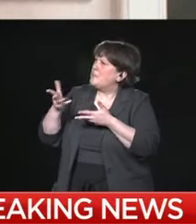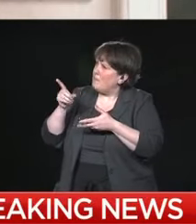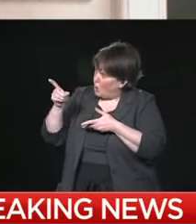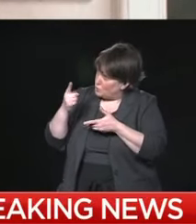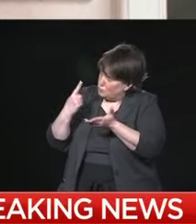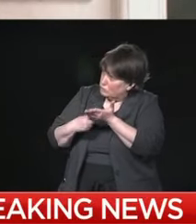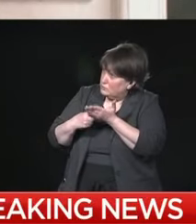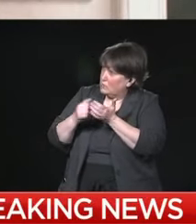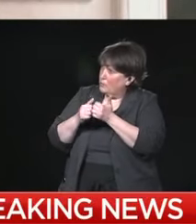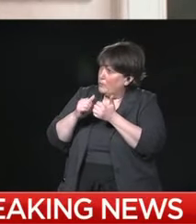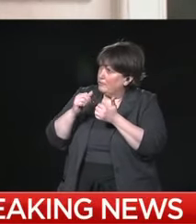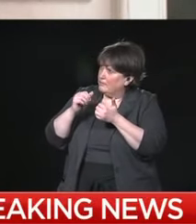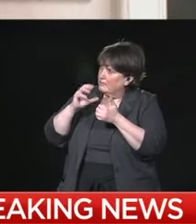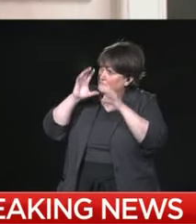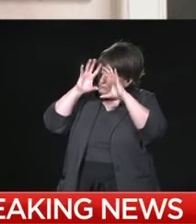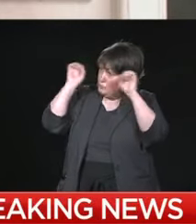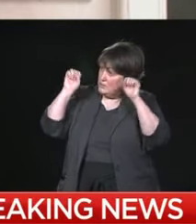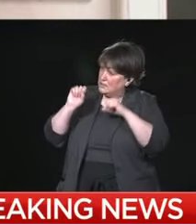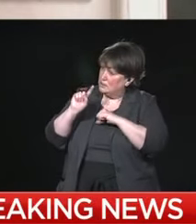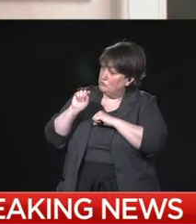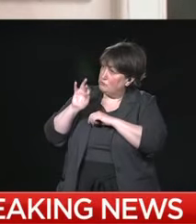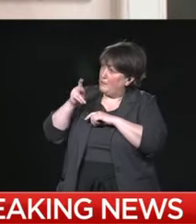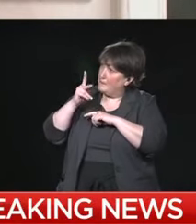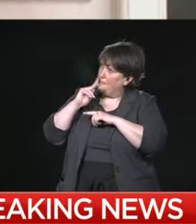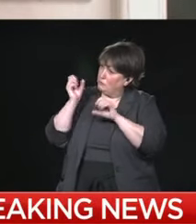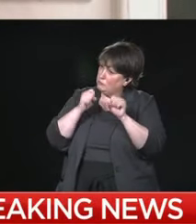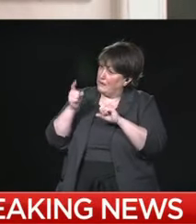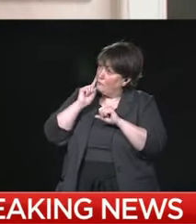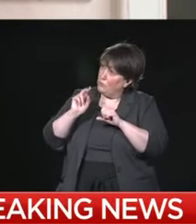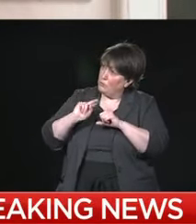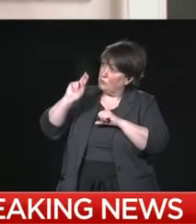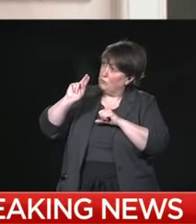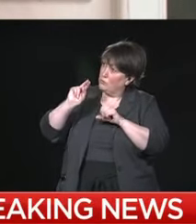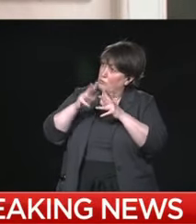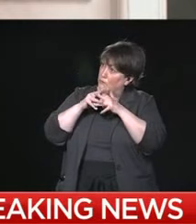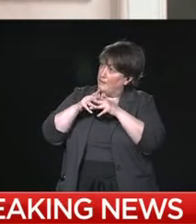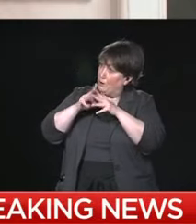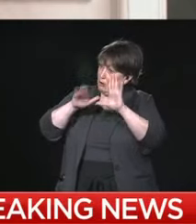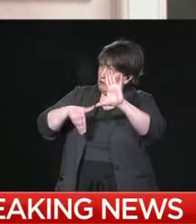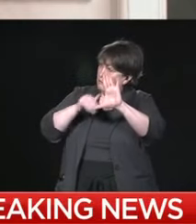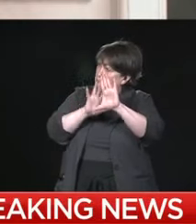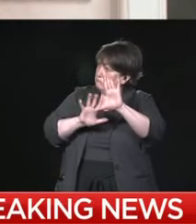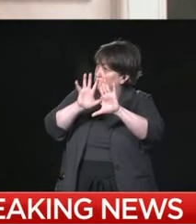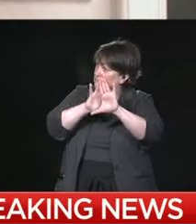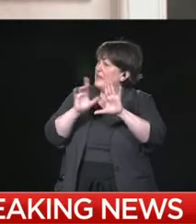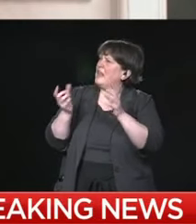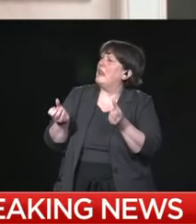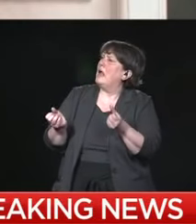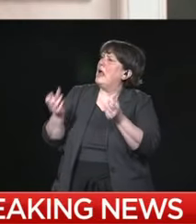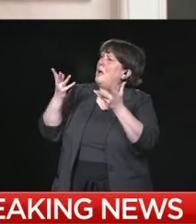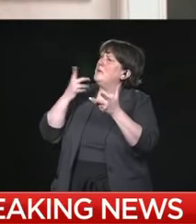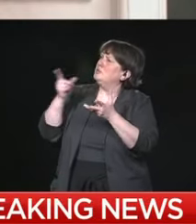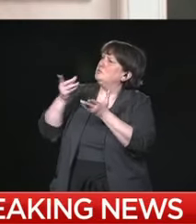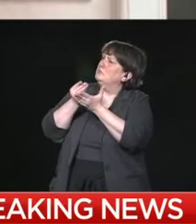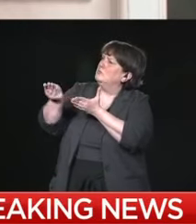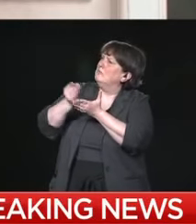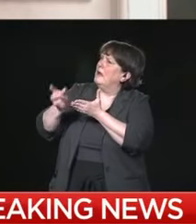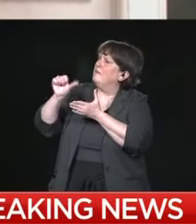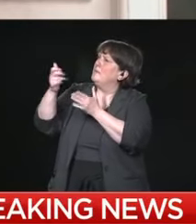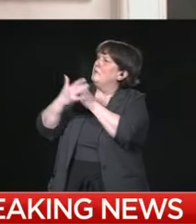President Trump on a North American strategy? And also, can you tell us exactly how much medical gear has been deployed and delivered so